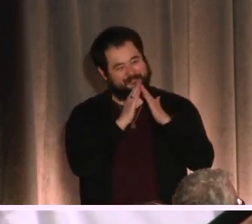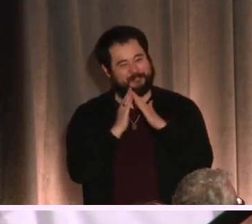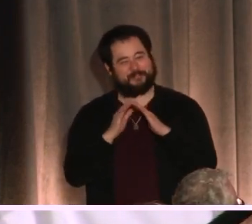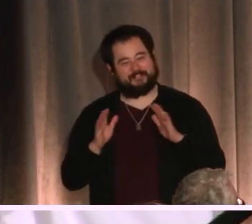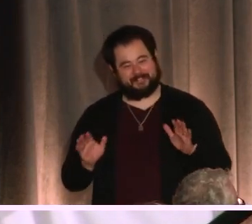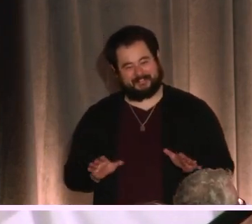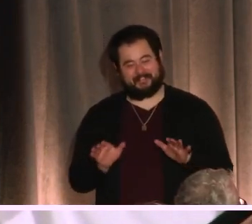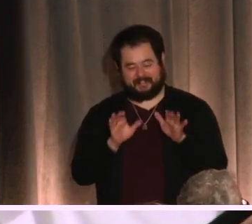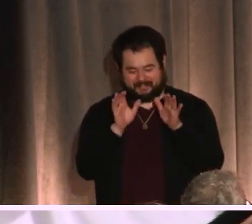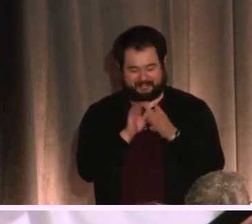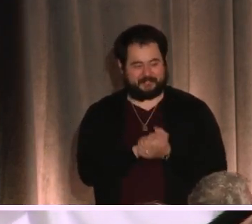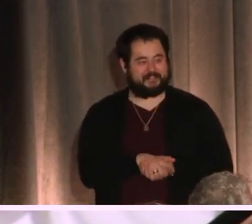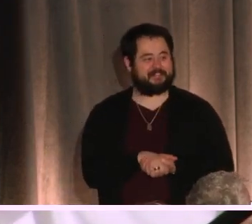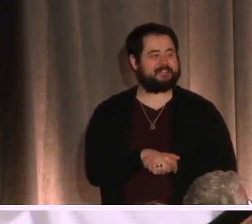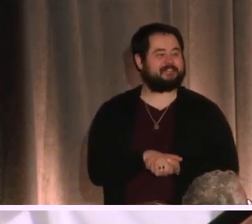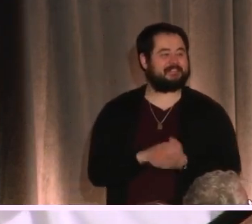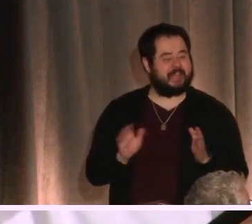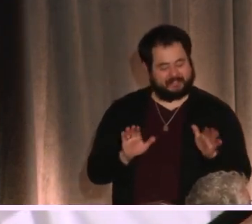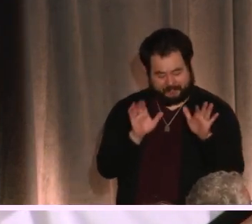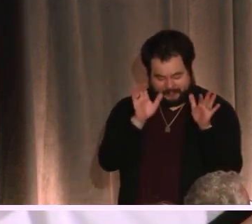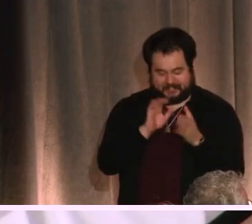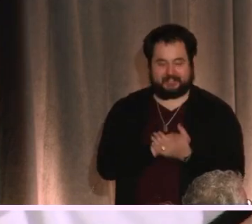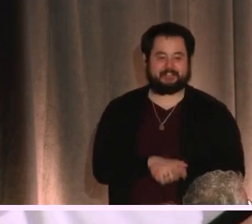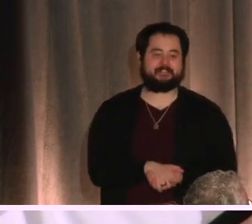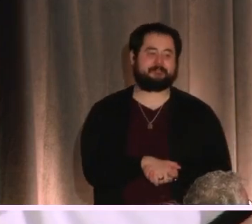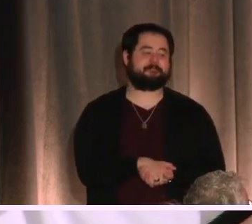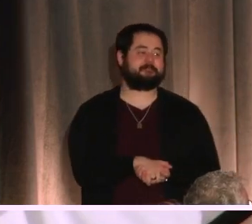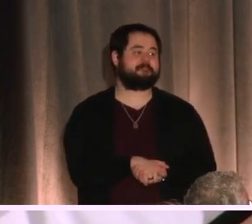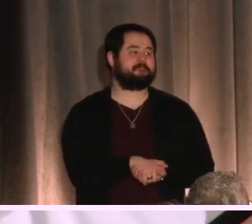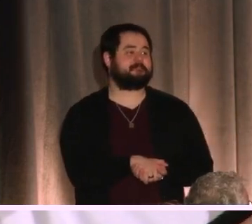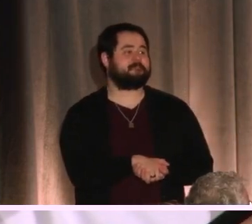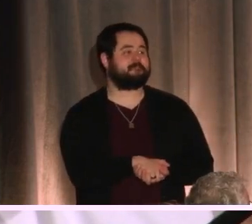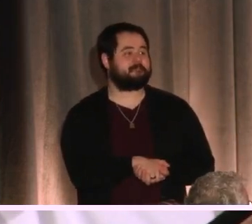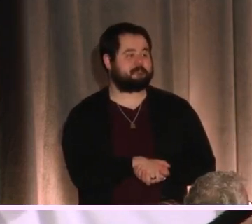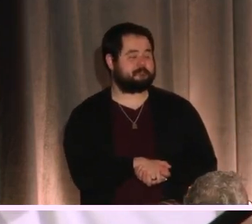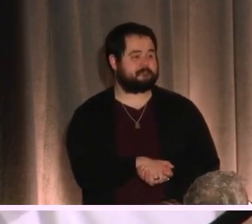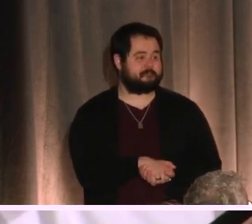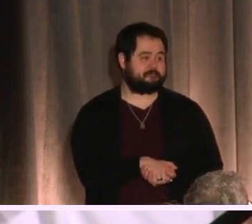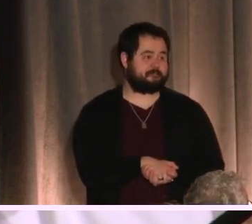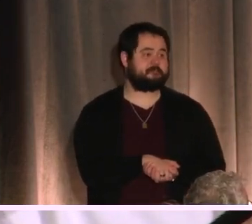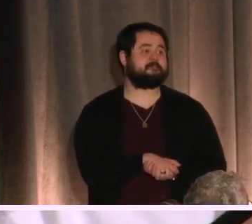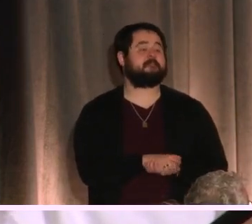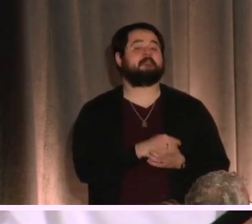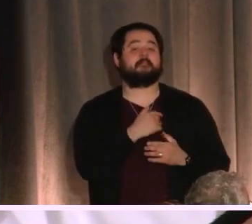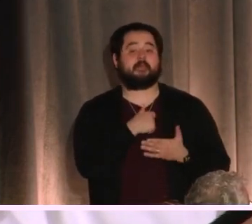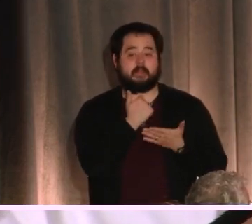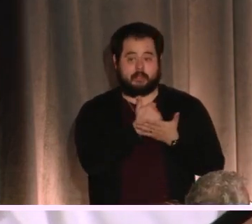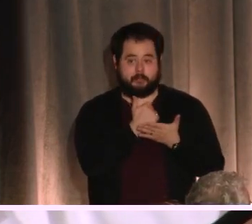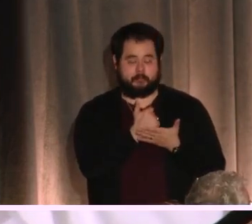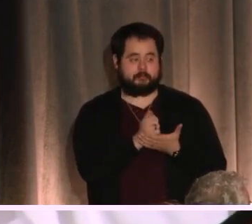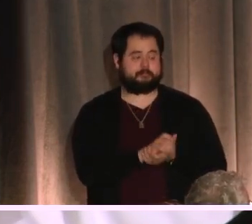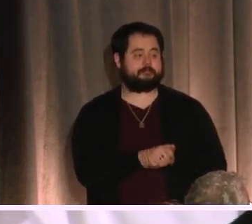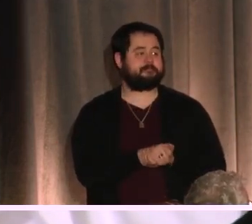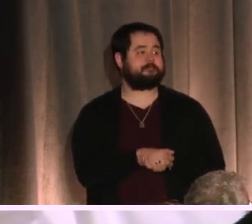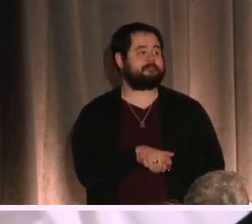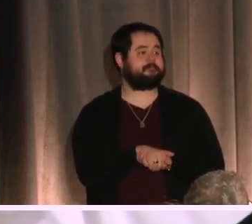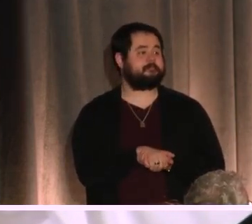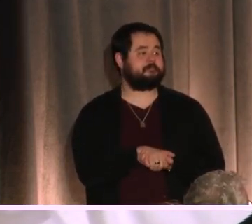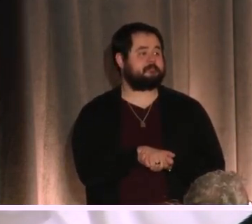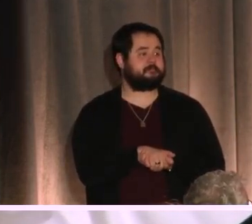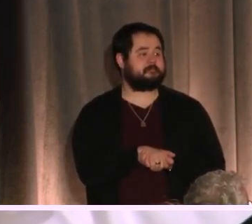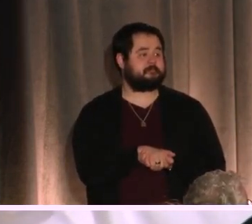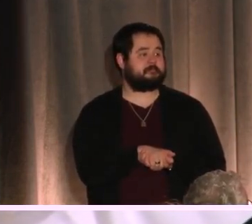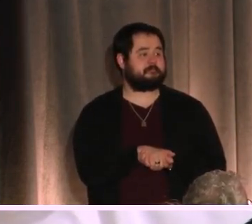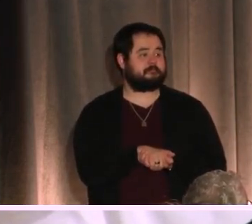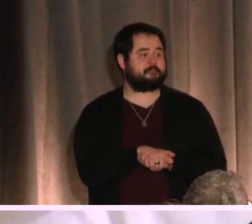community of activities. activities. I help out I help out is my way